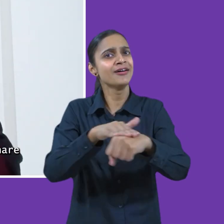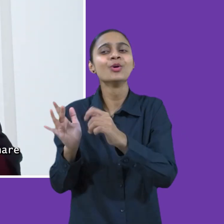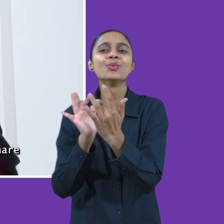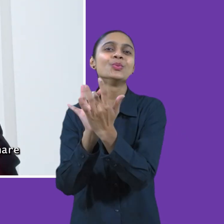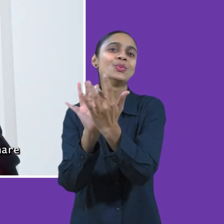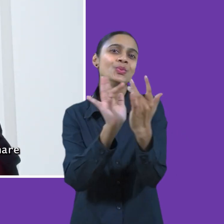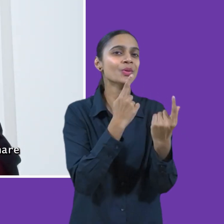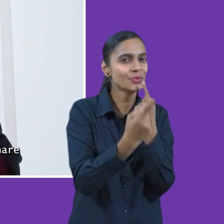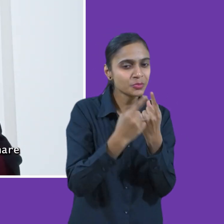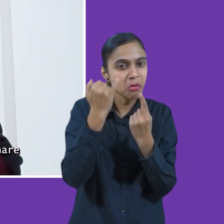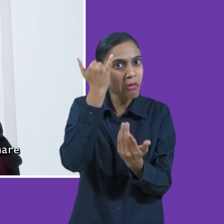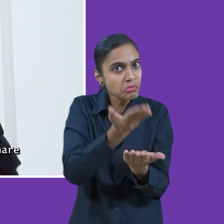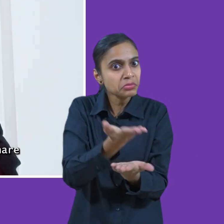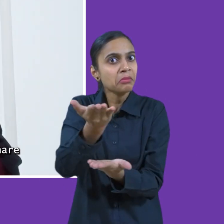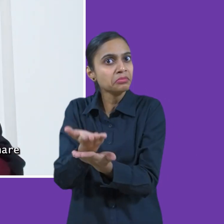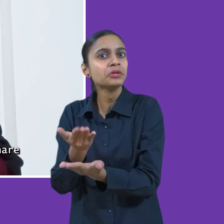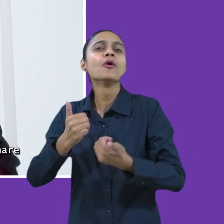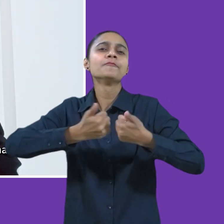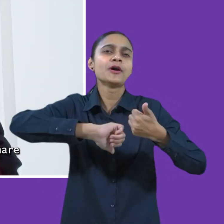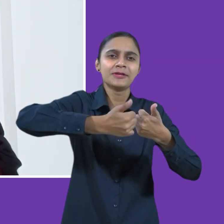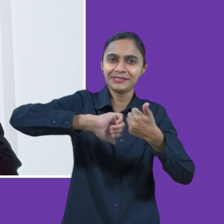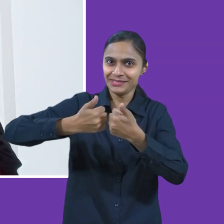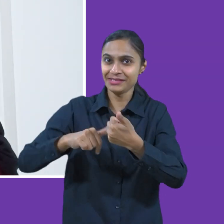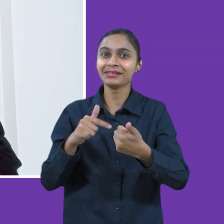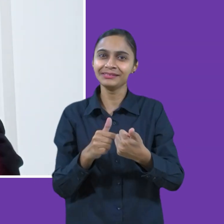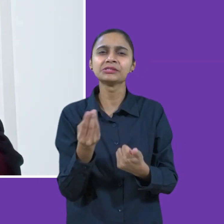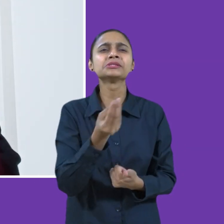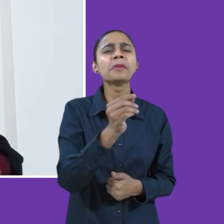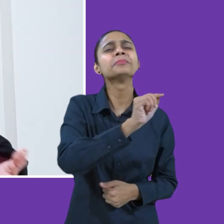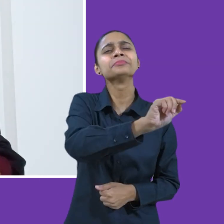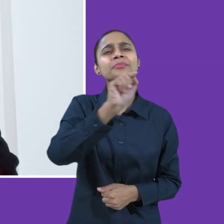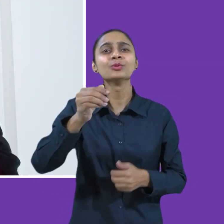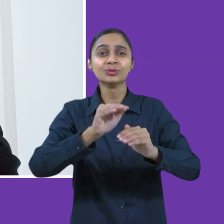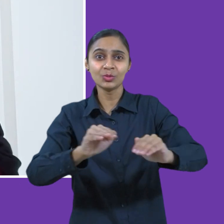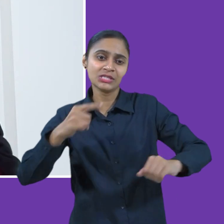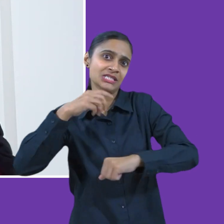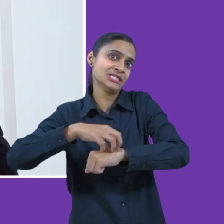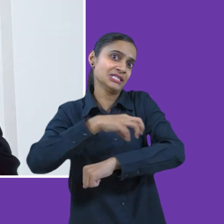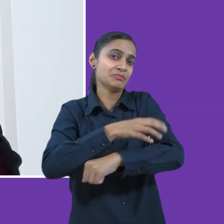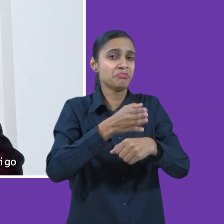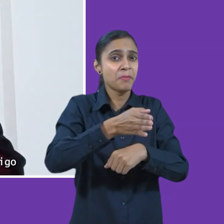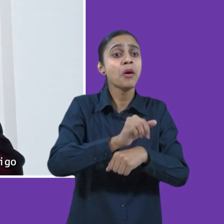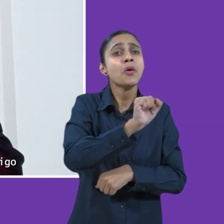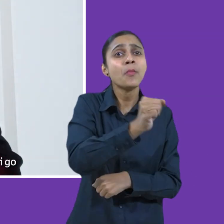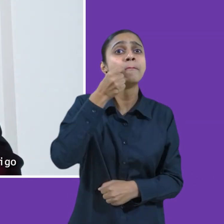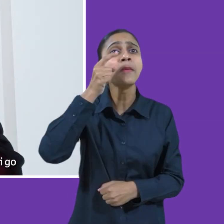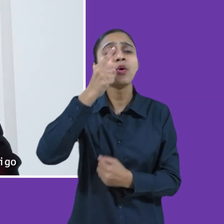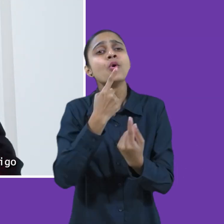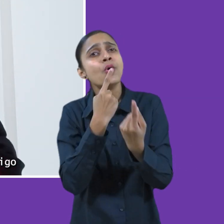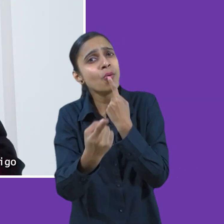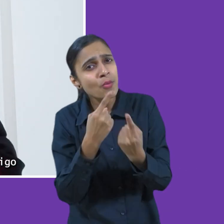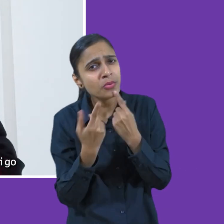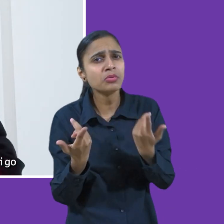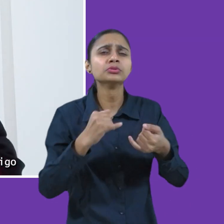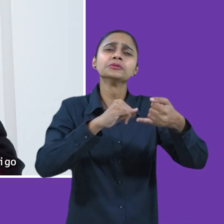There are many amazing supportive members who share their experiences and who also network with each other, and also from parents of